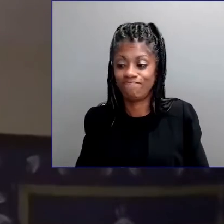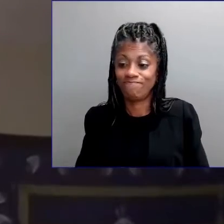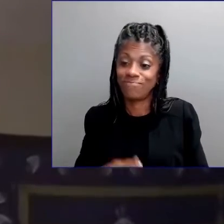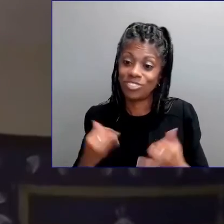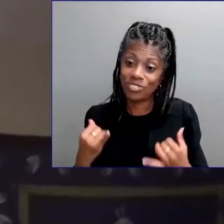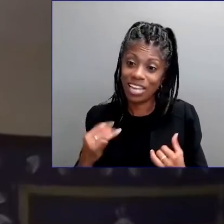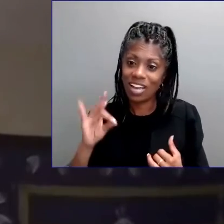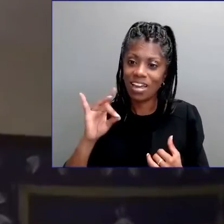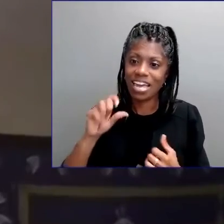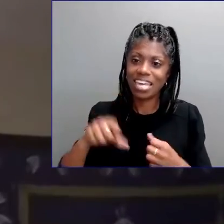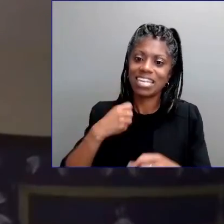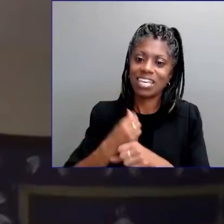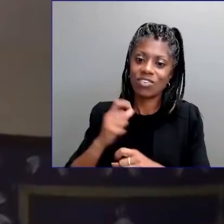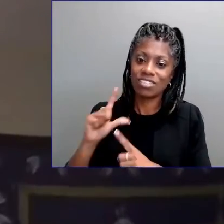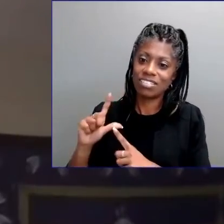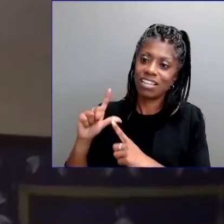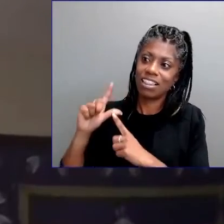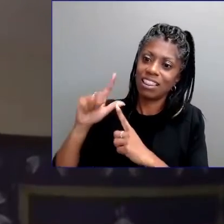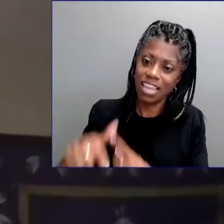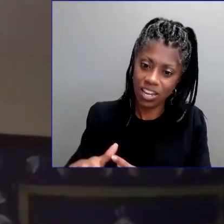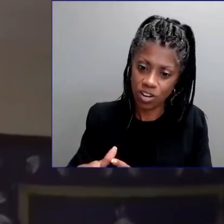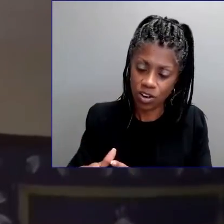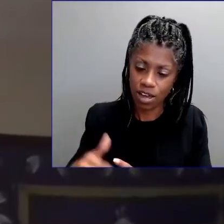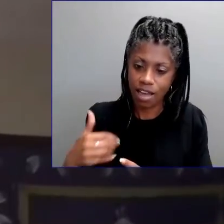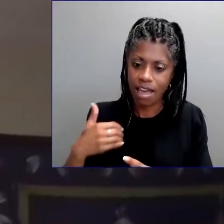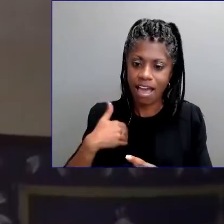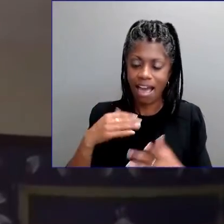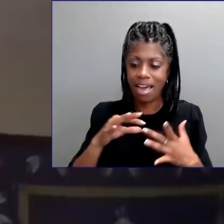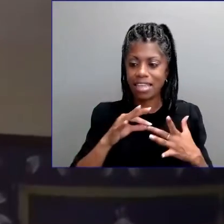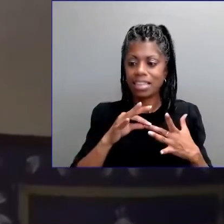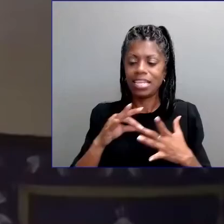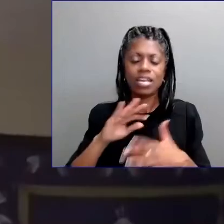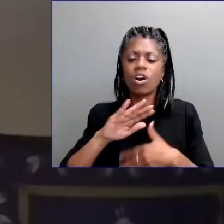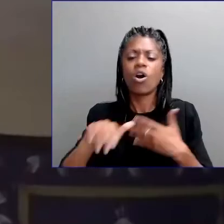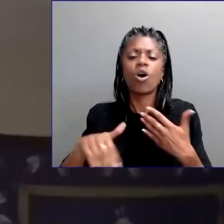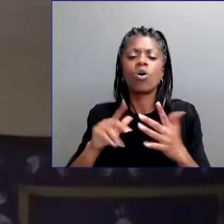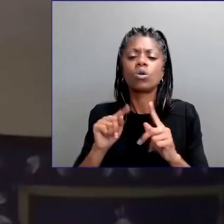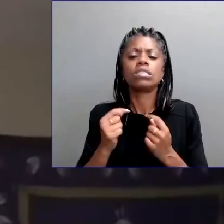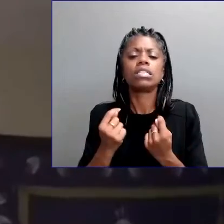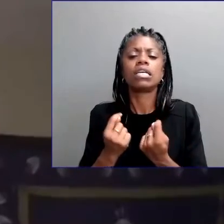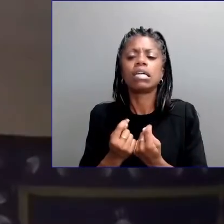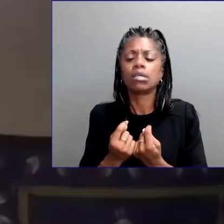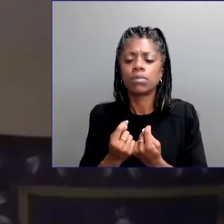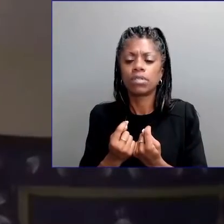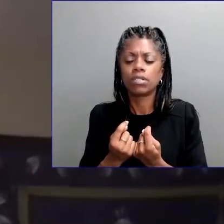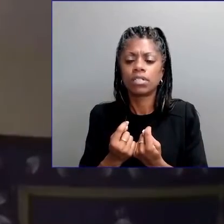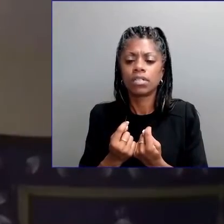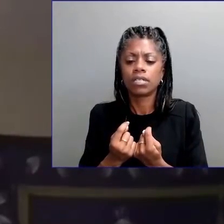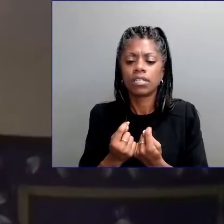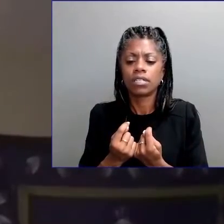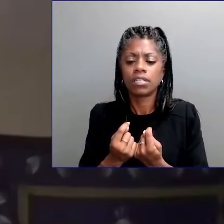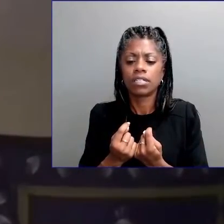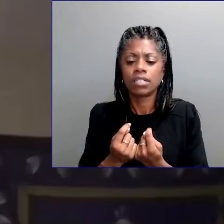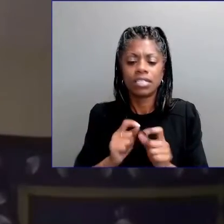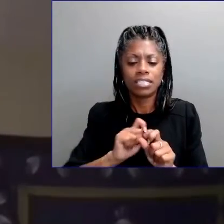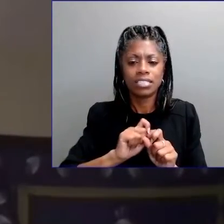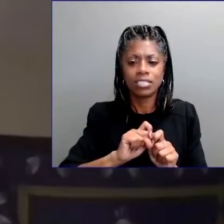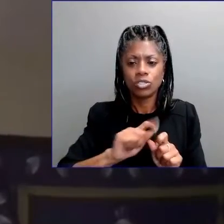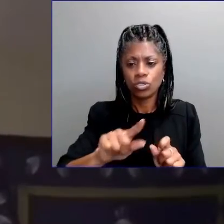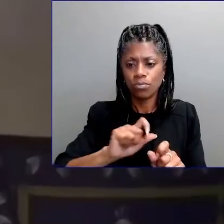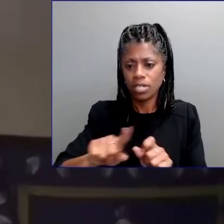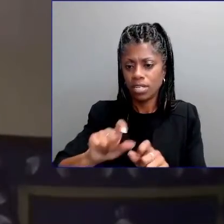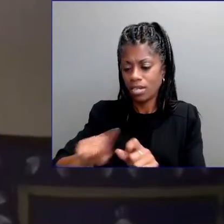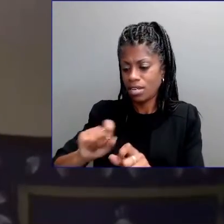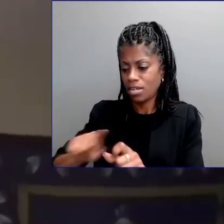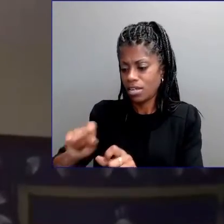of leading an entirely disabled and neurodivergent team, redistributing resources and opportunities to those of us who nobody ever